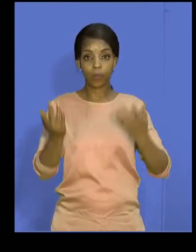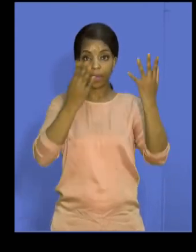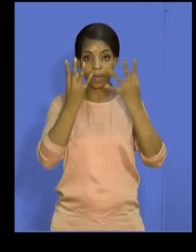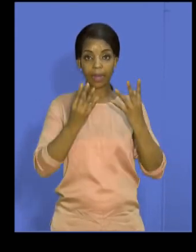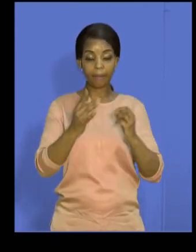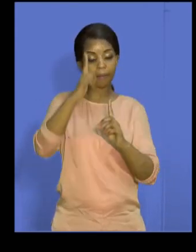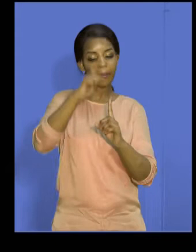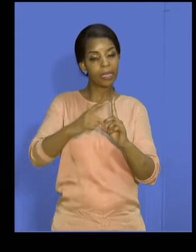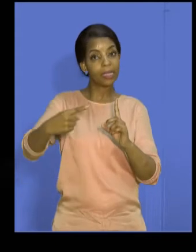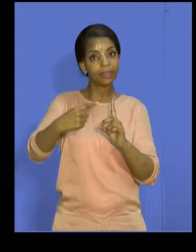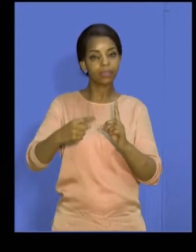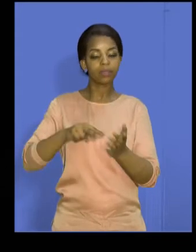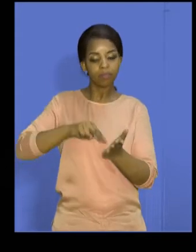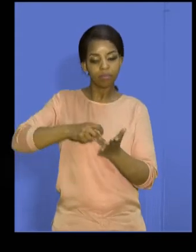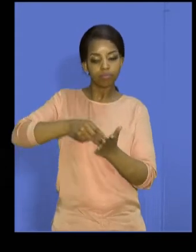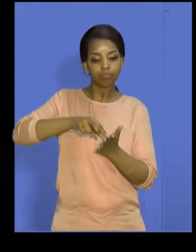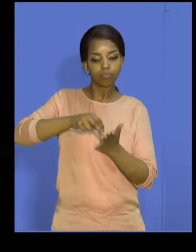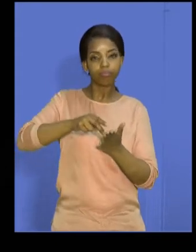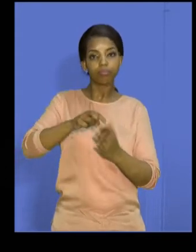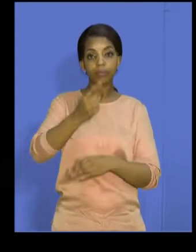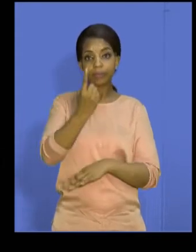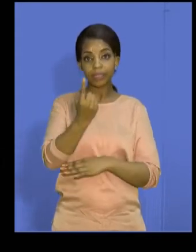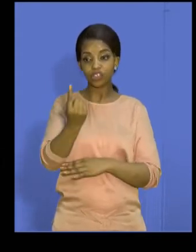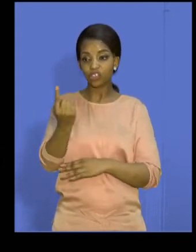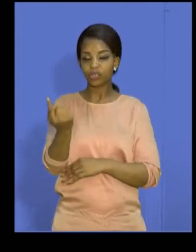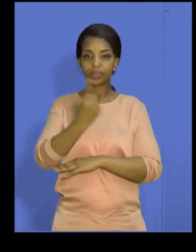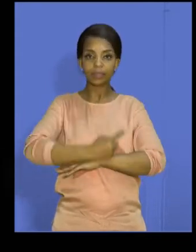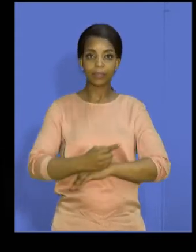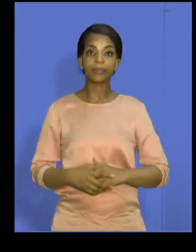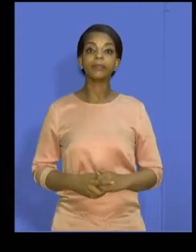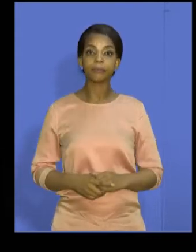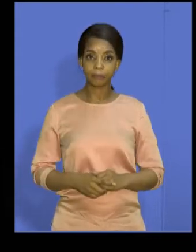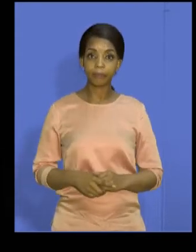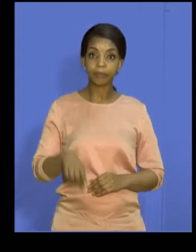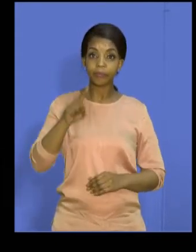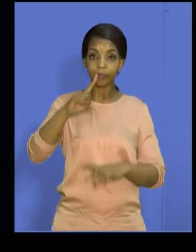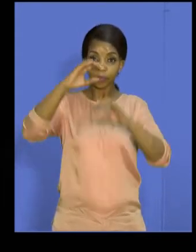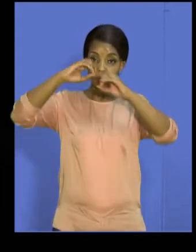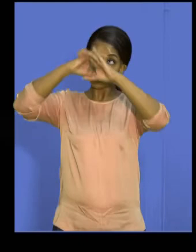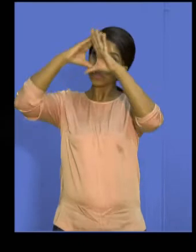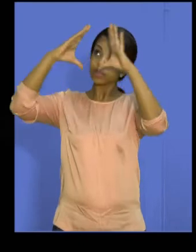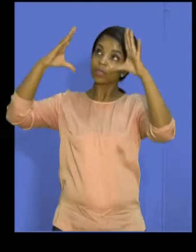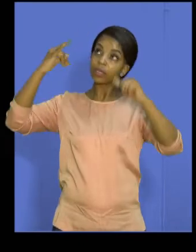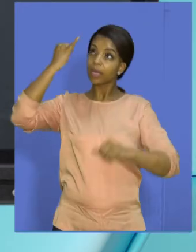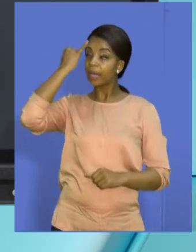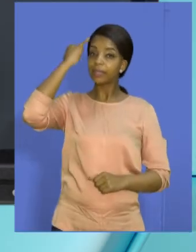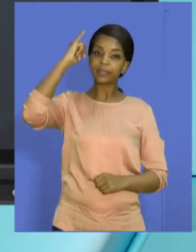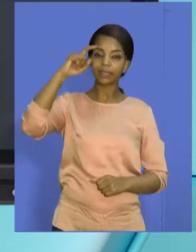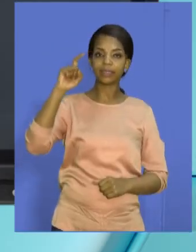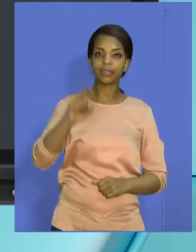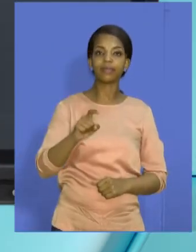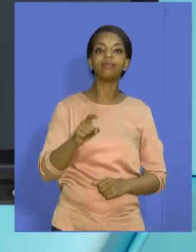in each day that we are trying to talk about. So that's the big idea here. So the big idea here, one is there